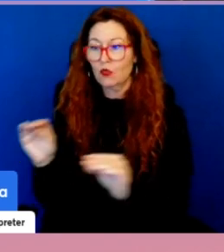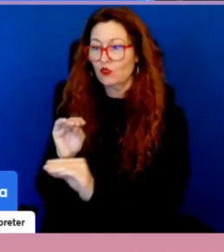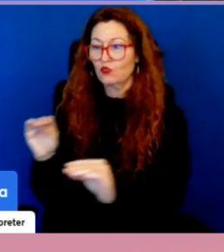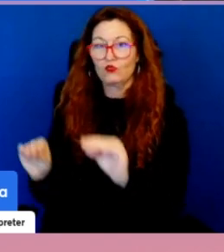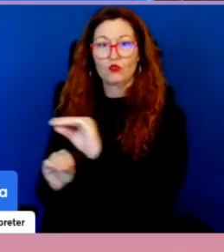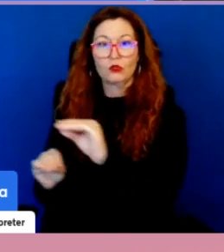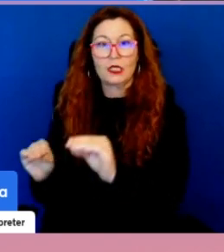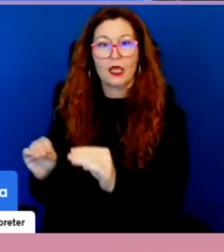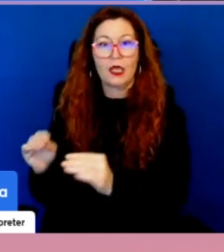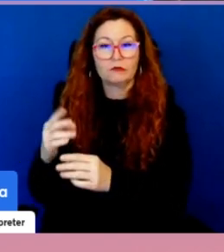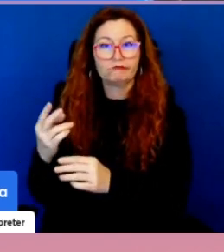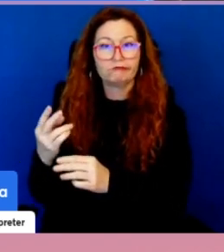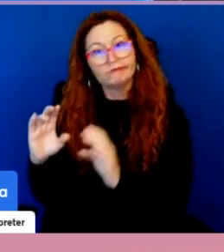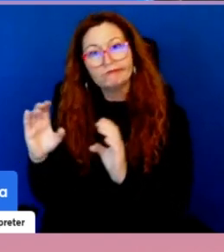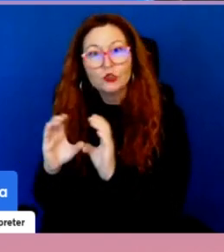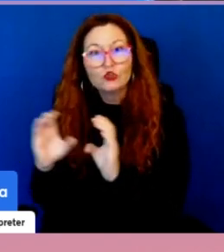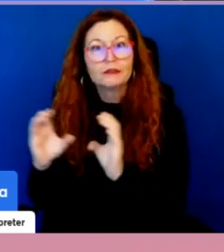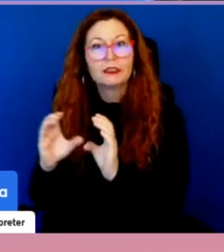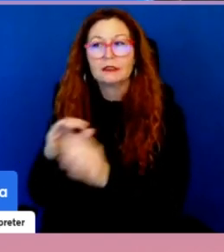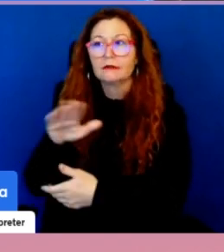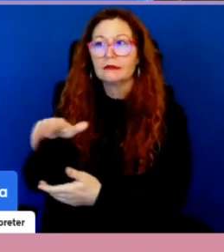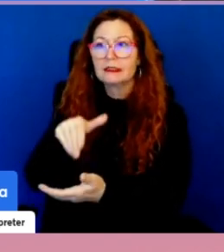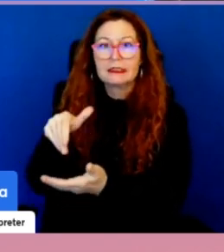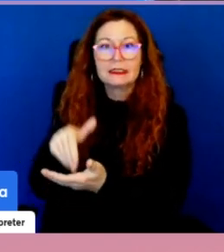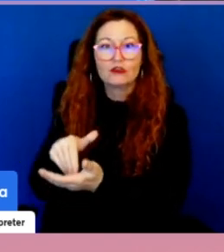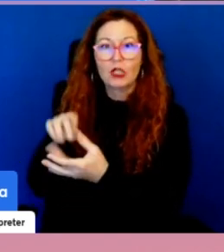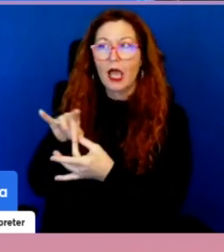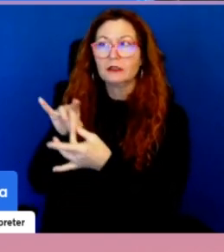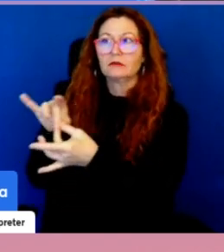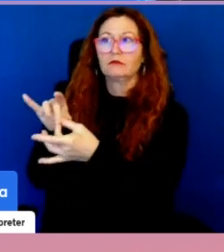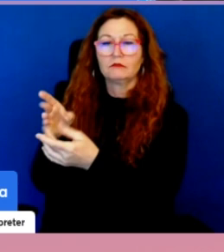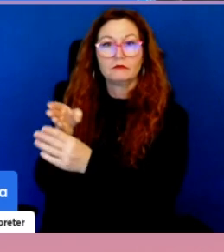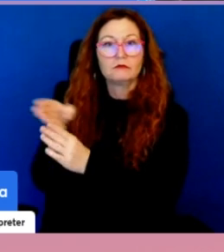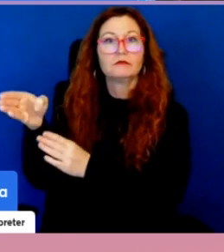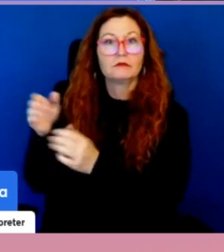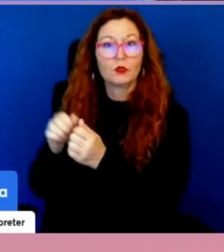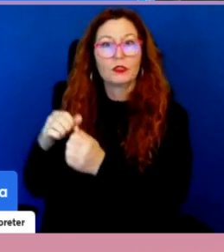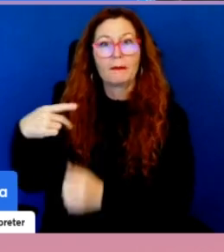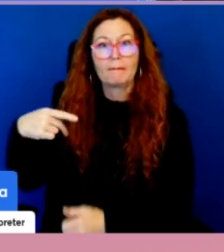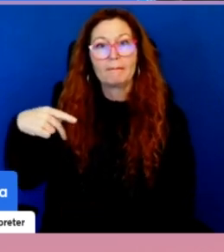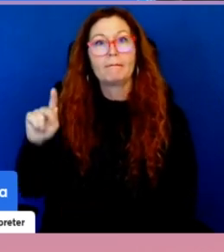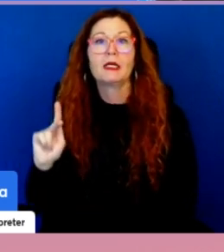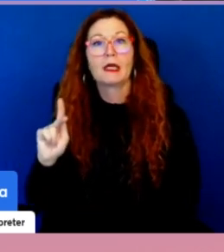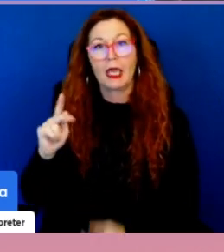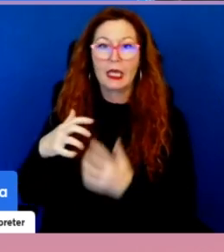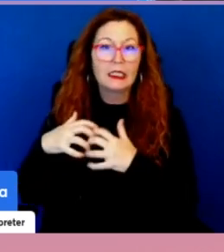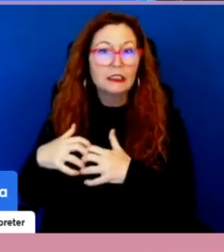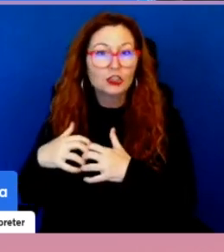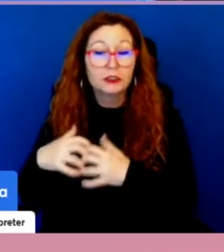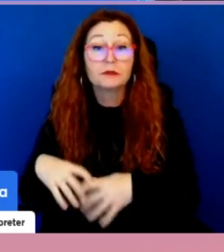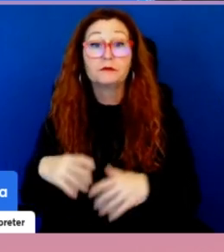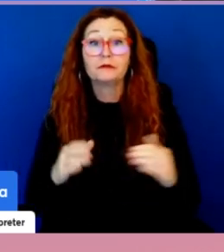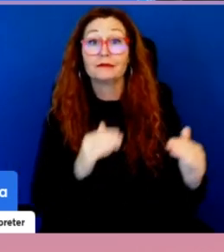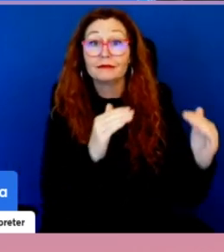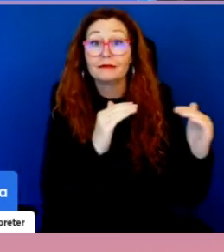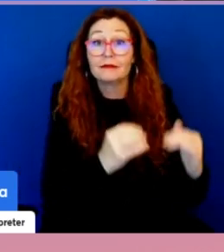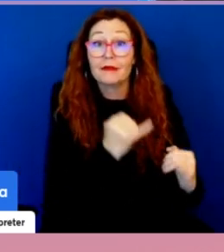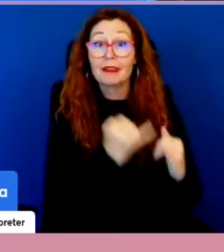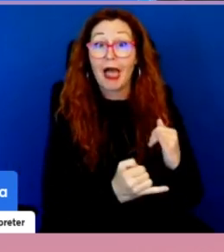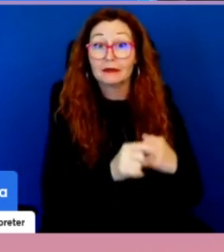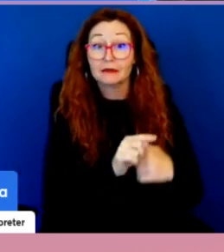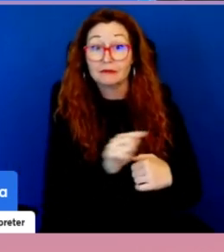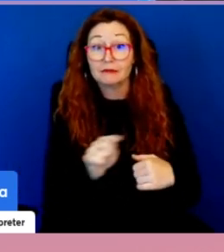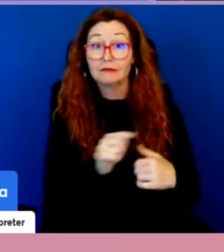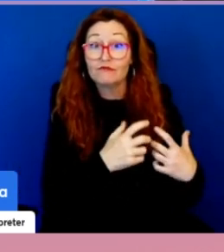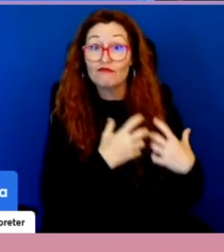certificates again. That centralized pane of glass that you get with the PKI engine. And then lastly, under recover, we do have